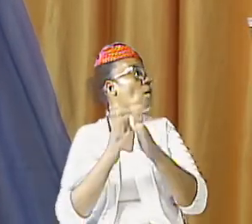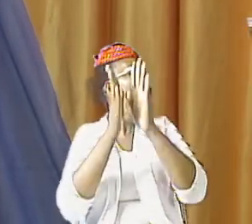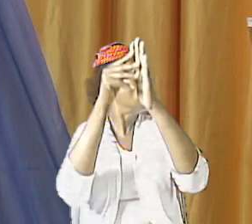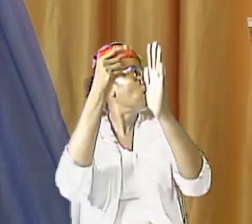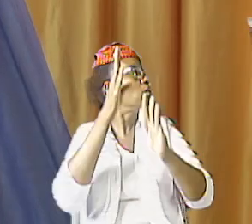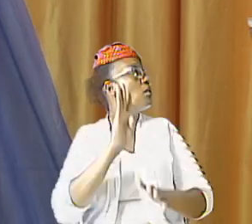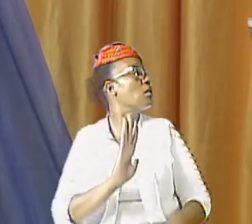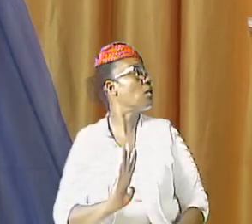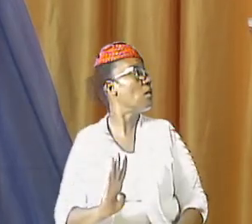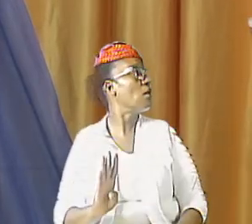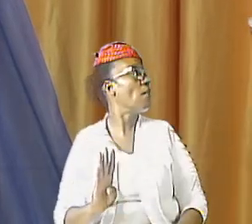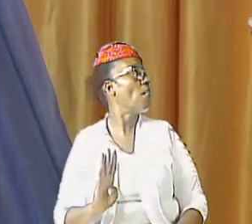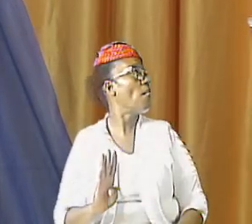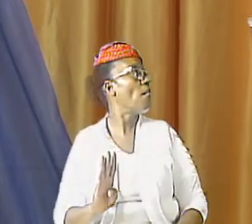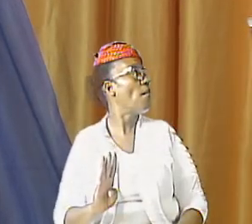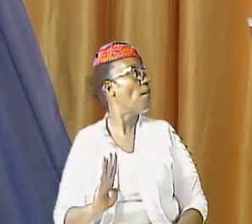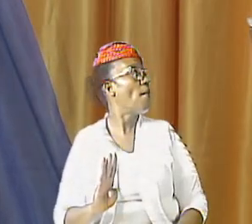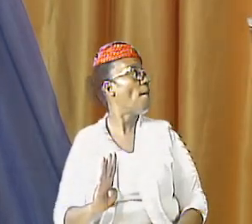Praise God.